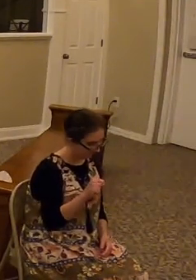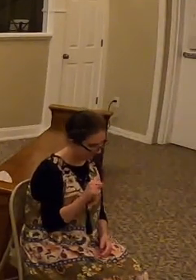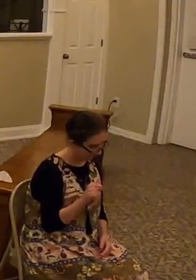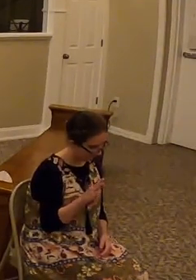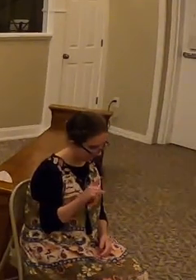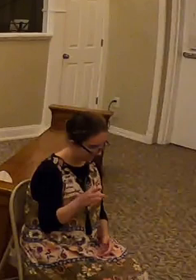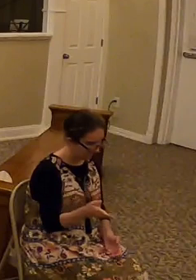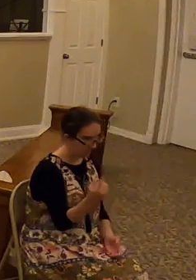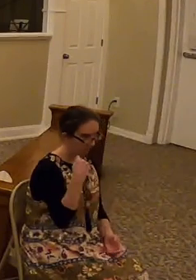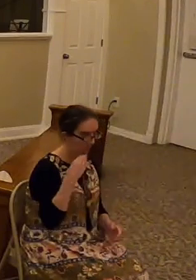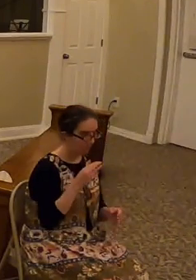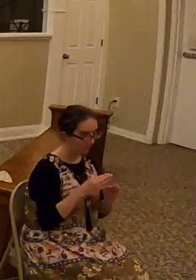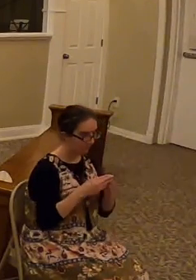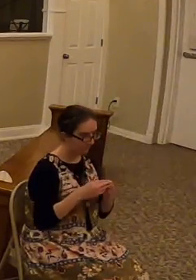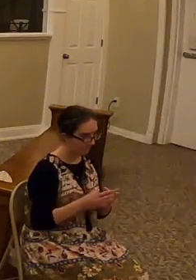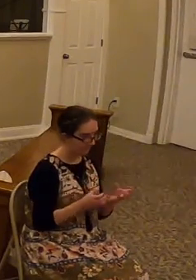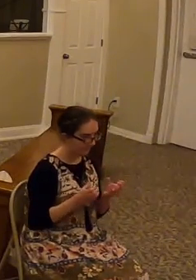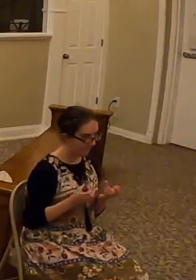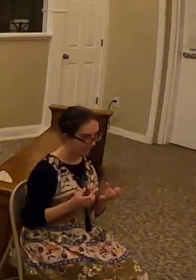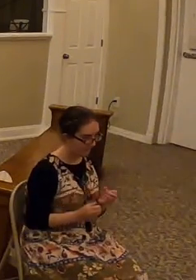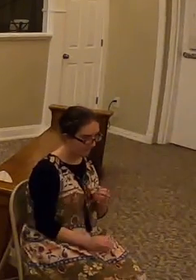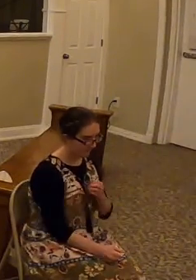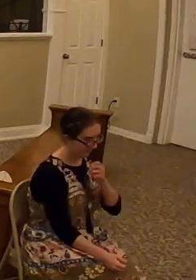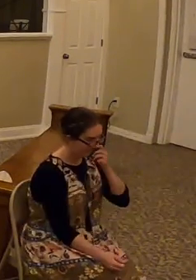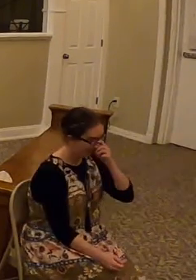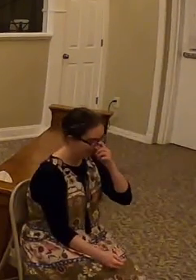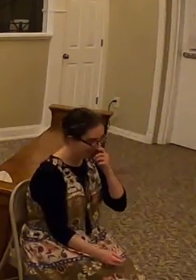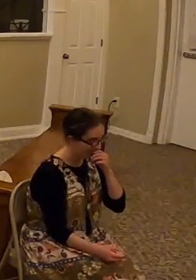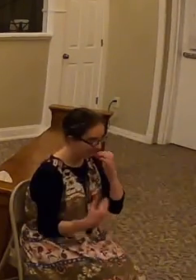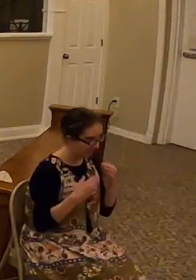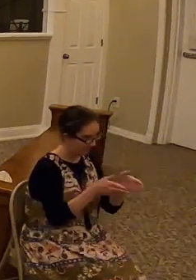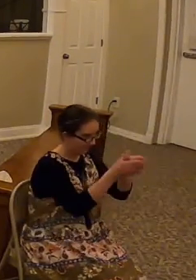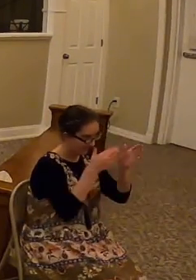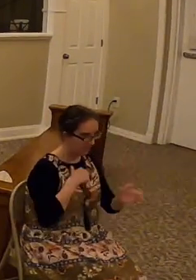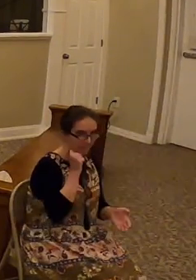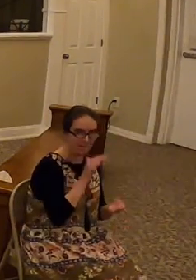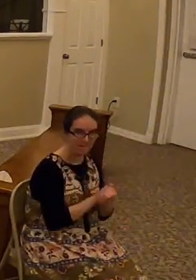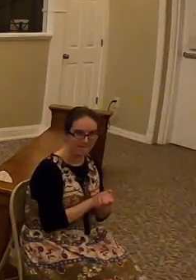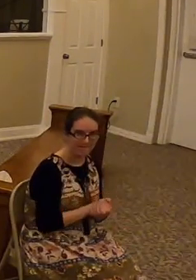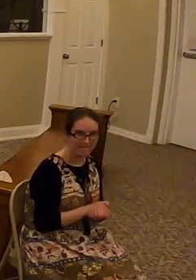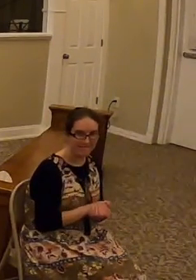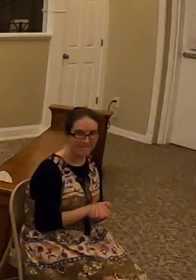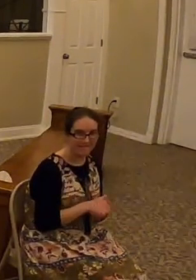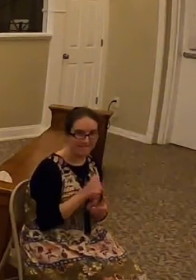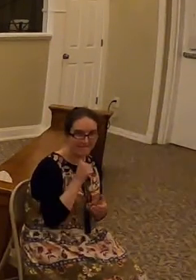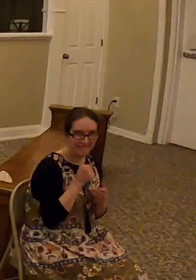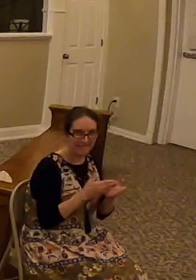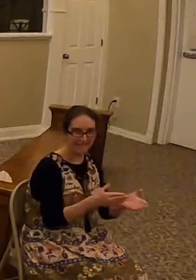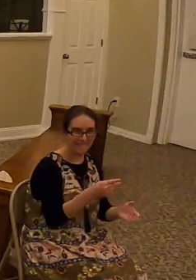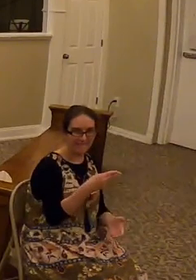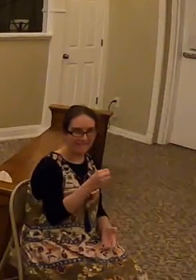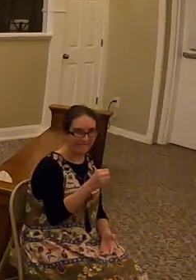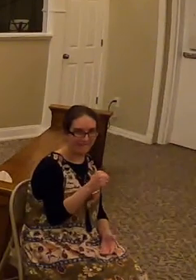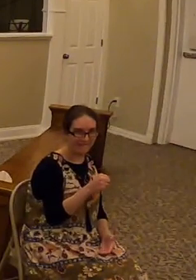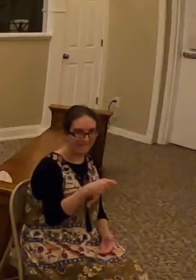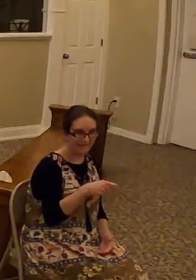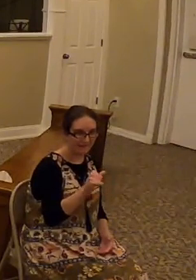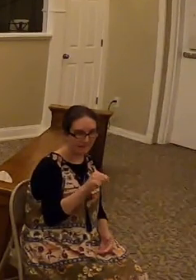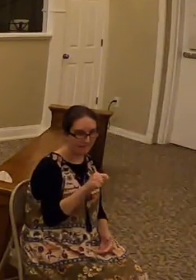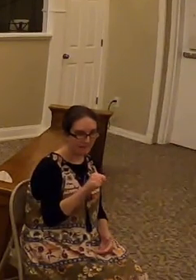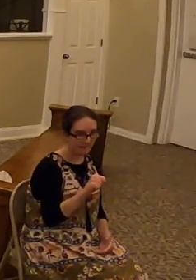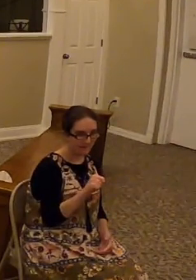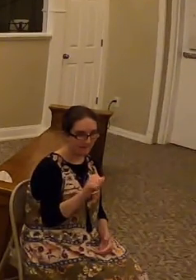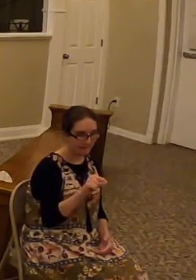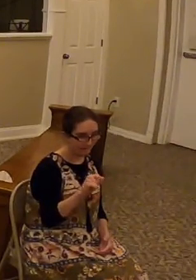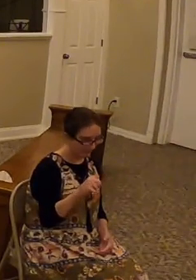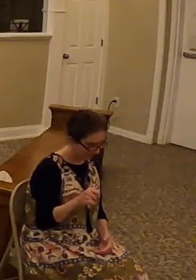y'all can all come over to my house tonight after church if you want to. But you have to ask my wife. She's not as given to hospitality tonight as I am.